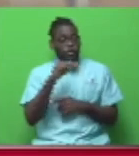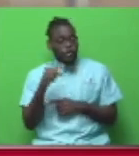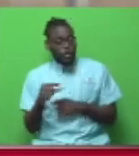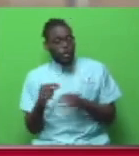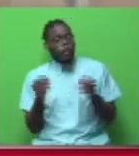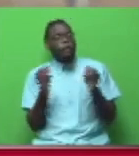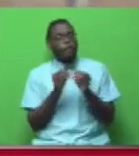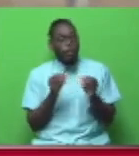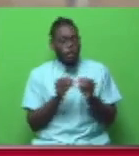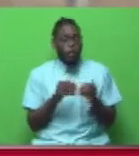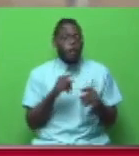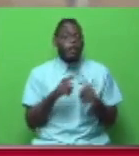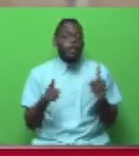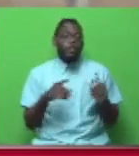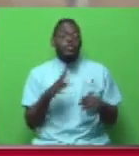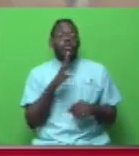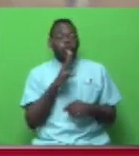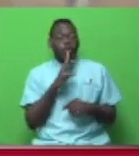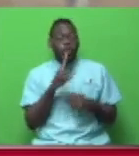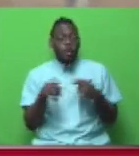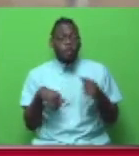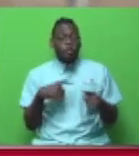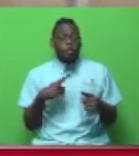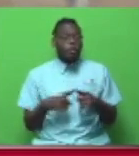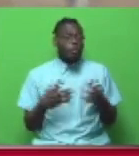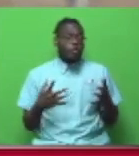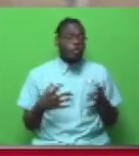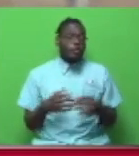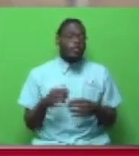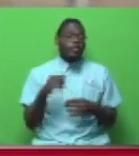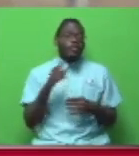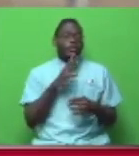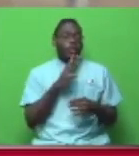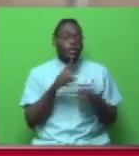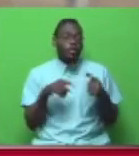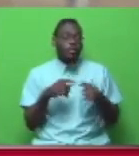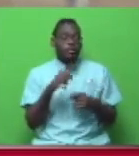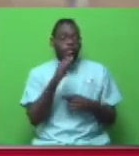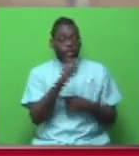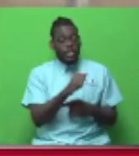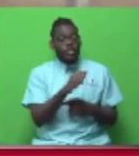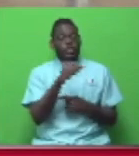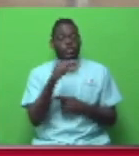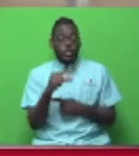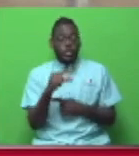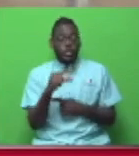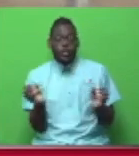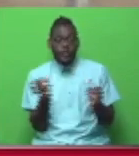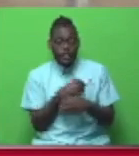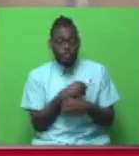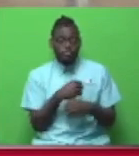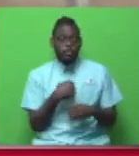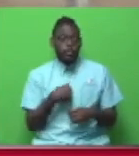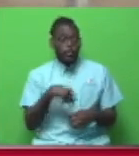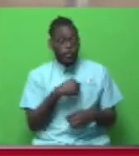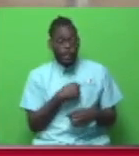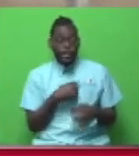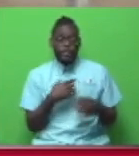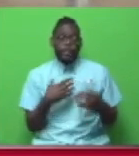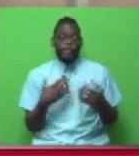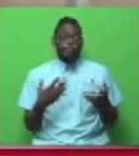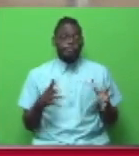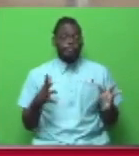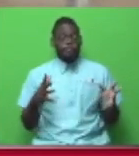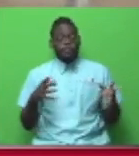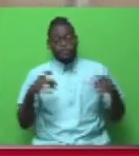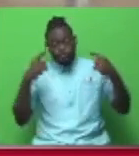government, since in the Office of the Attorney General, making reference to the point that we don't win cases and we don't win matters. Of course, depending on the